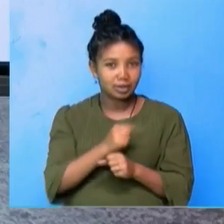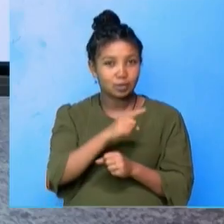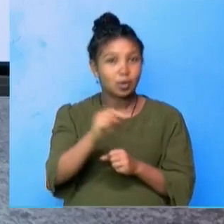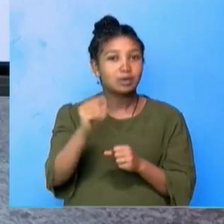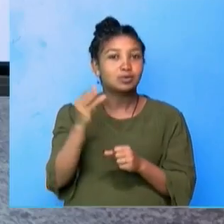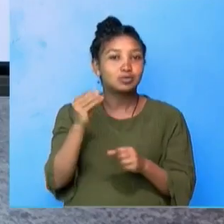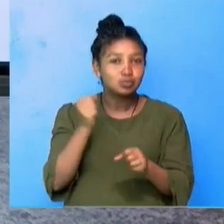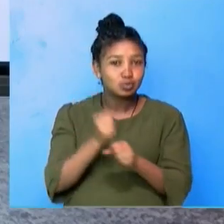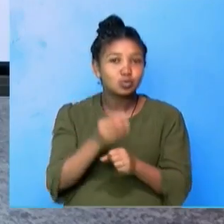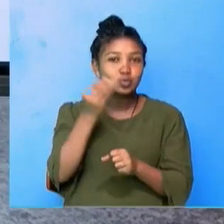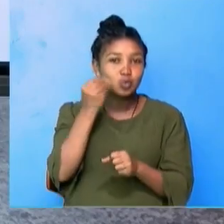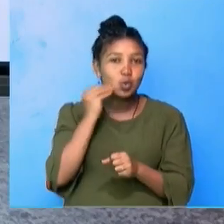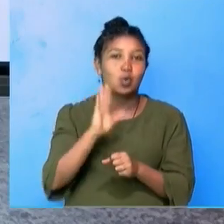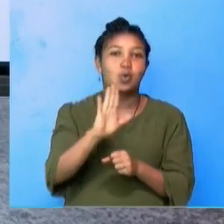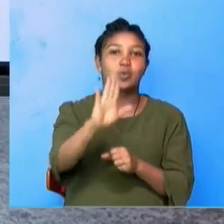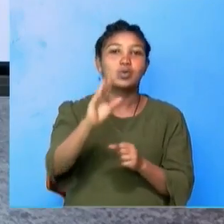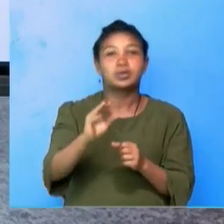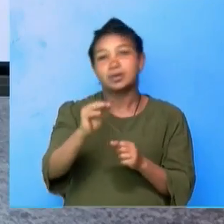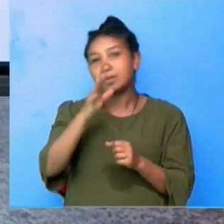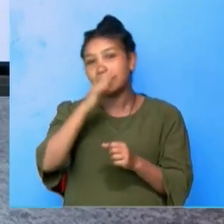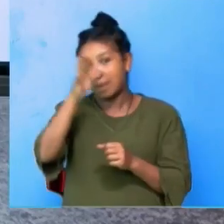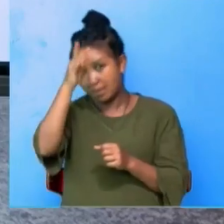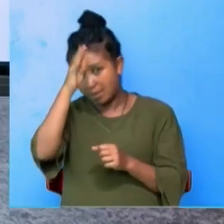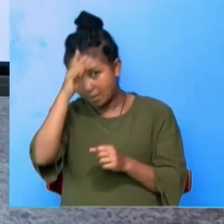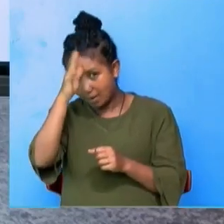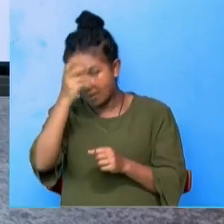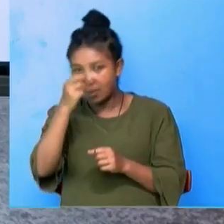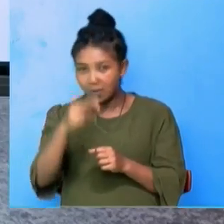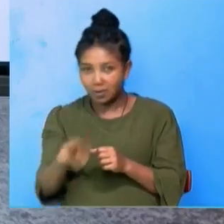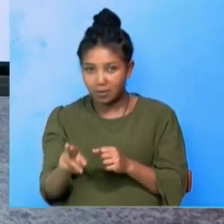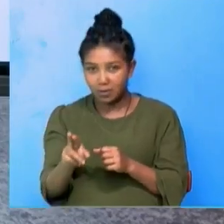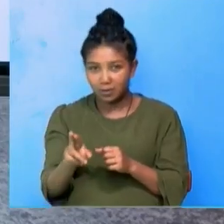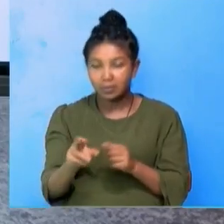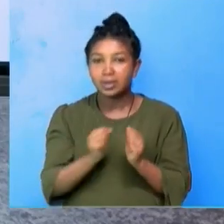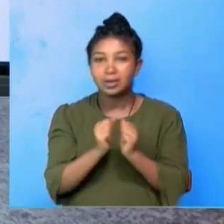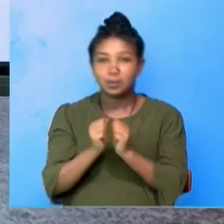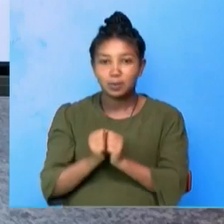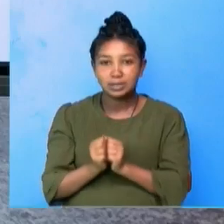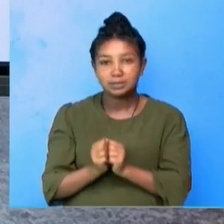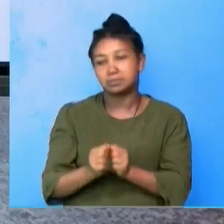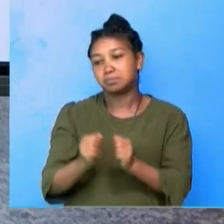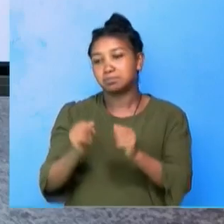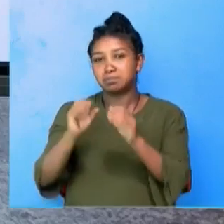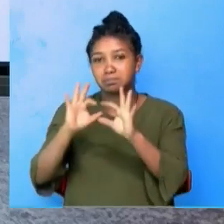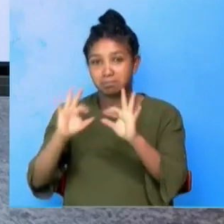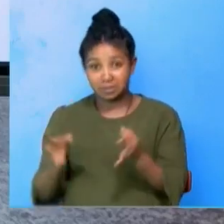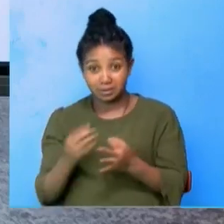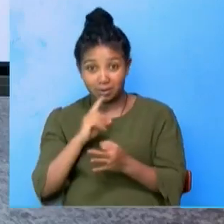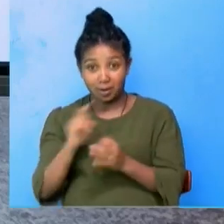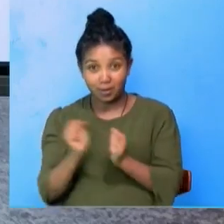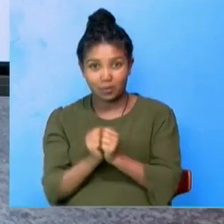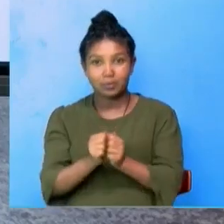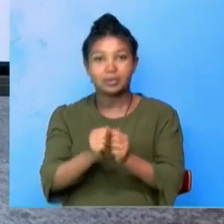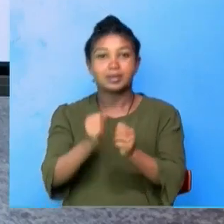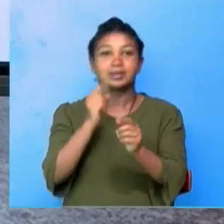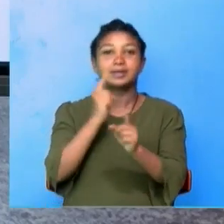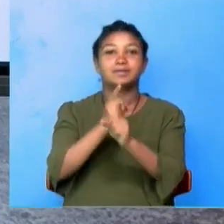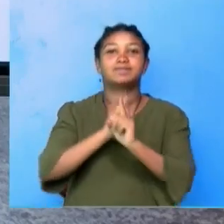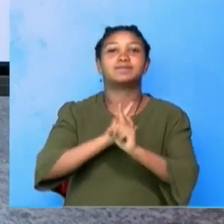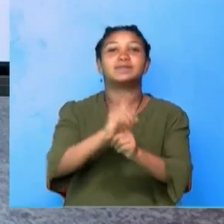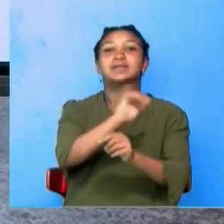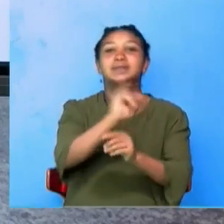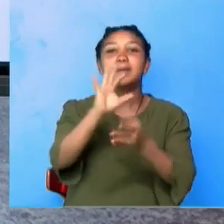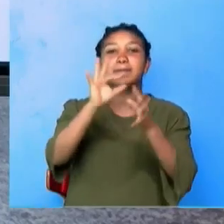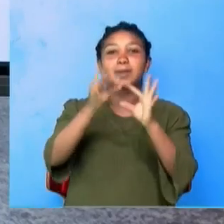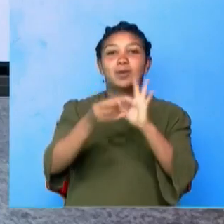with your home, with your parents, guardians, and also with siblings. Give the correct synonym